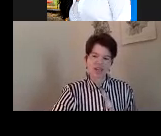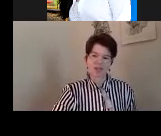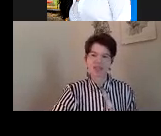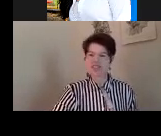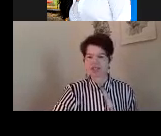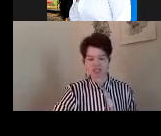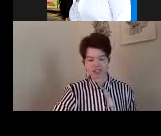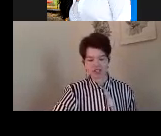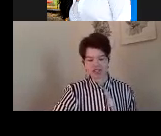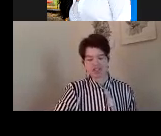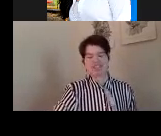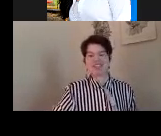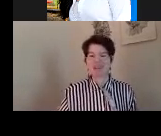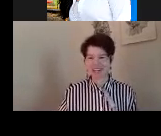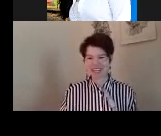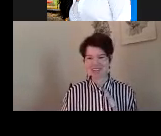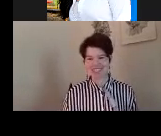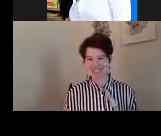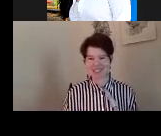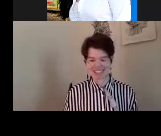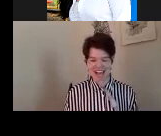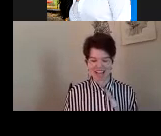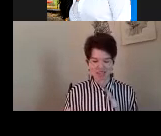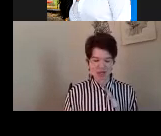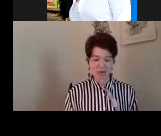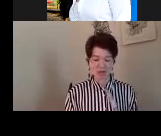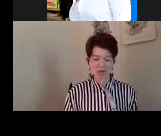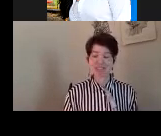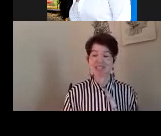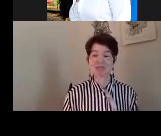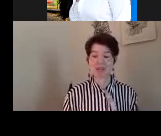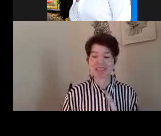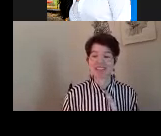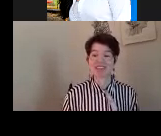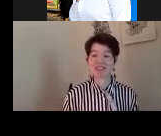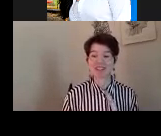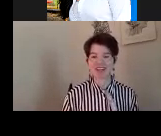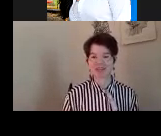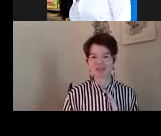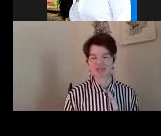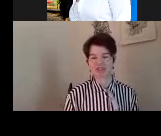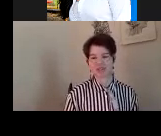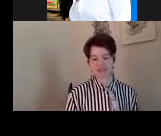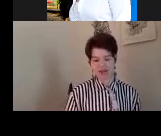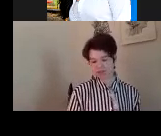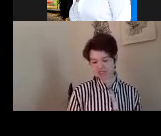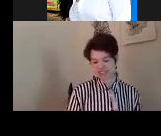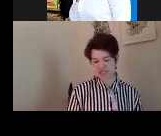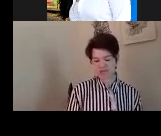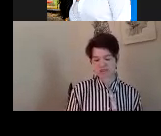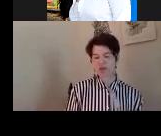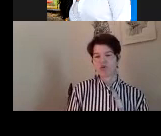Another vital piece of legislation is the American with Disabilities Act, which we are celebrating the 30th anniversary of at this